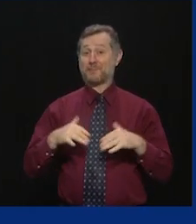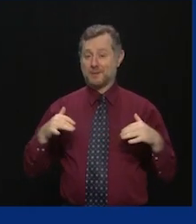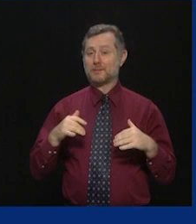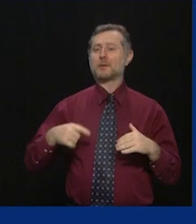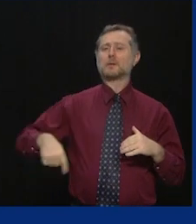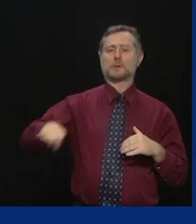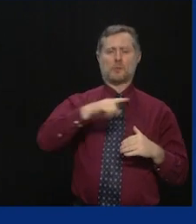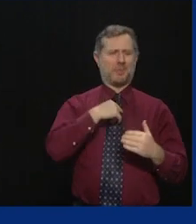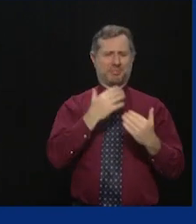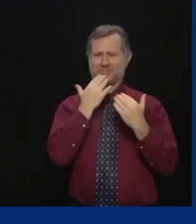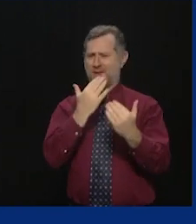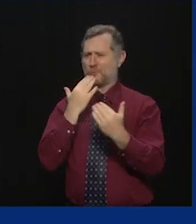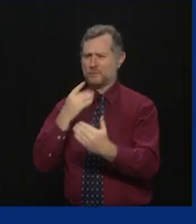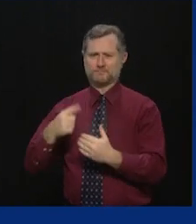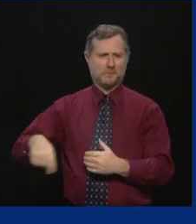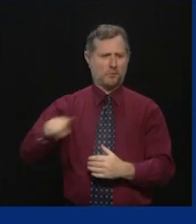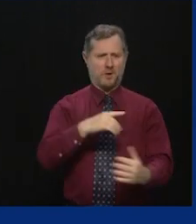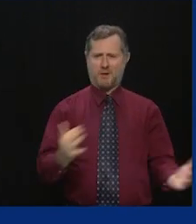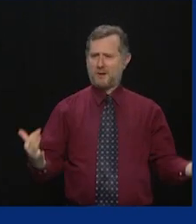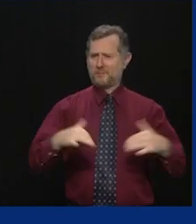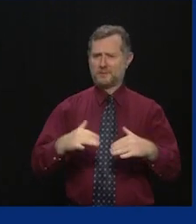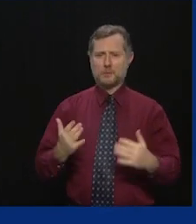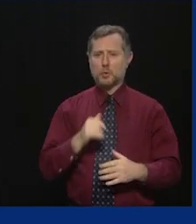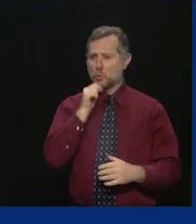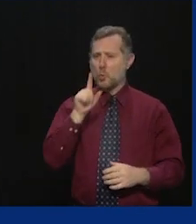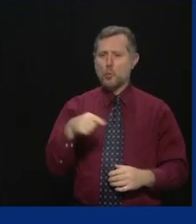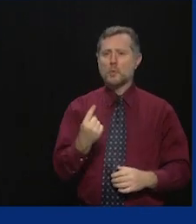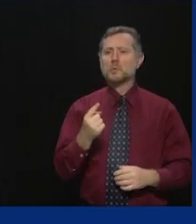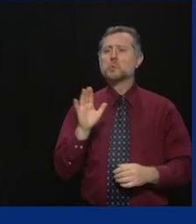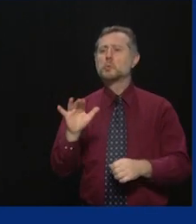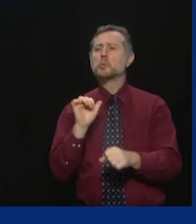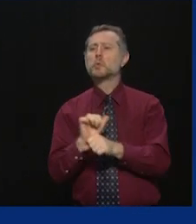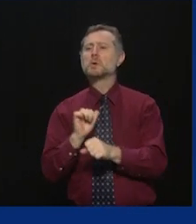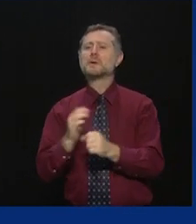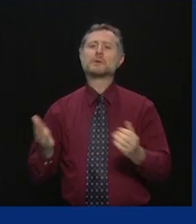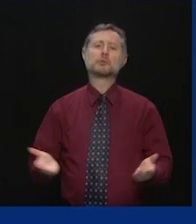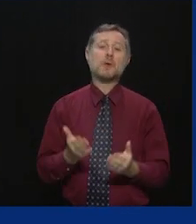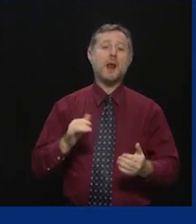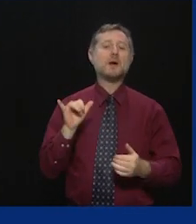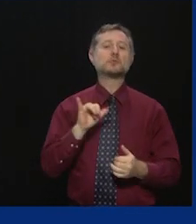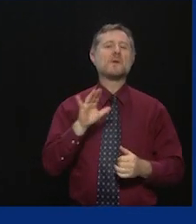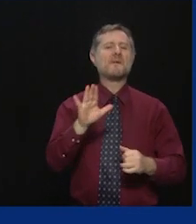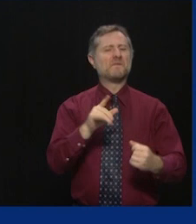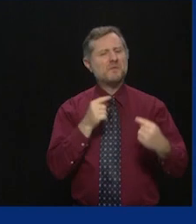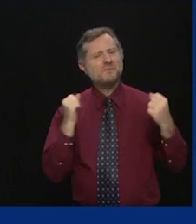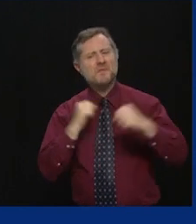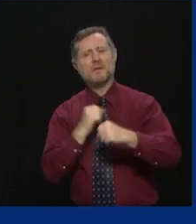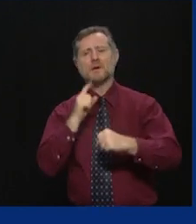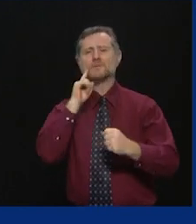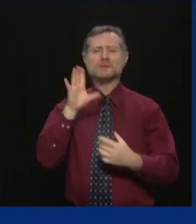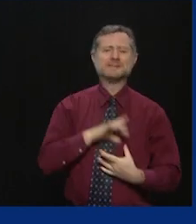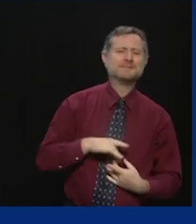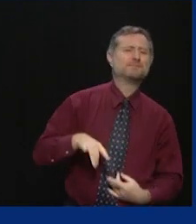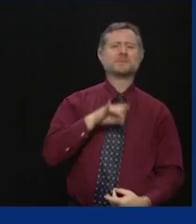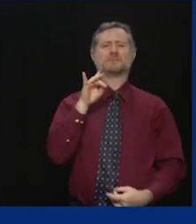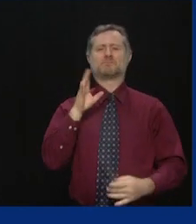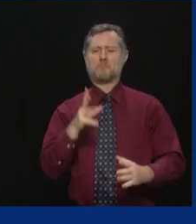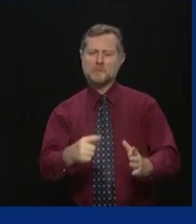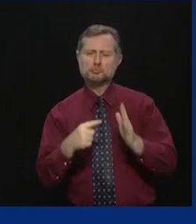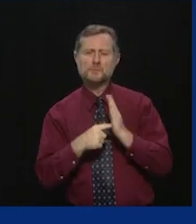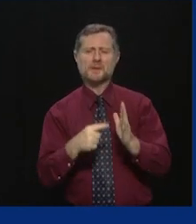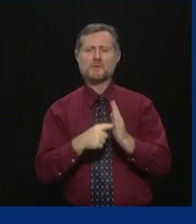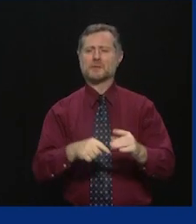I thank them for not just what they do here, but how they have that fighting spirit on behalf of the Finger Lakes region when they're in our state capital as